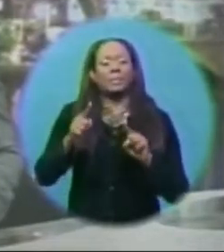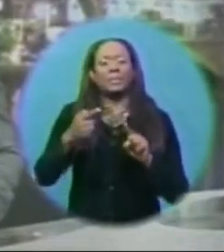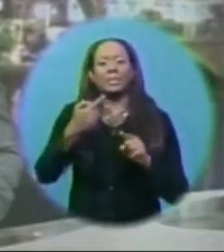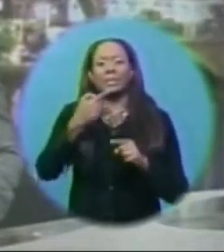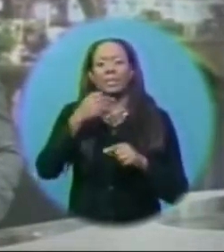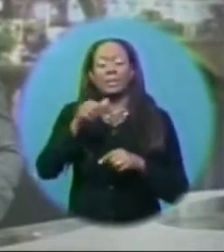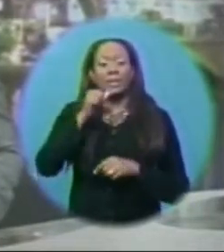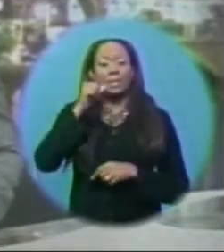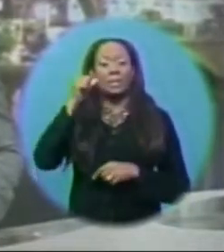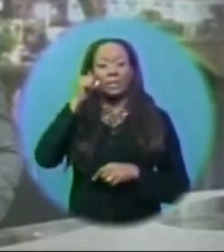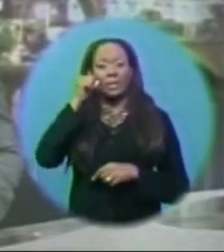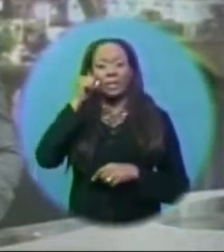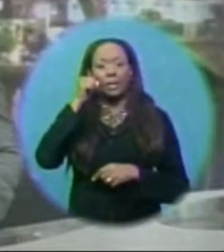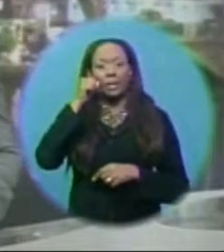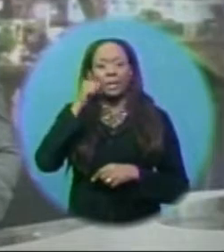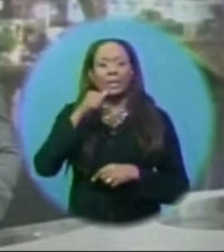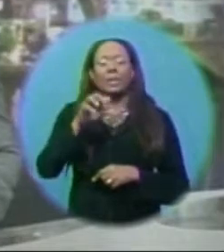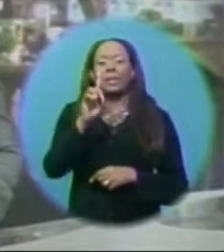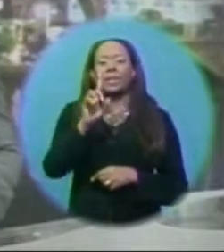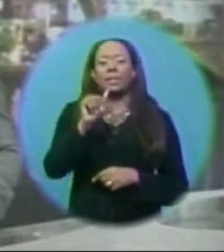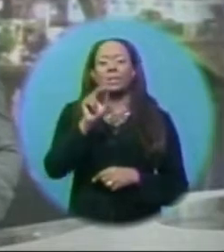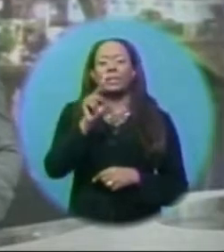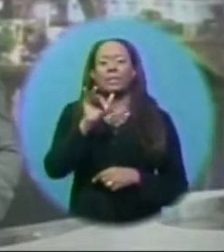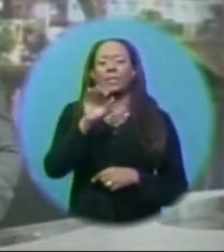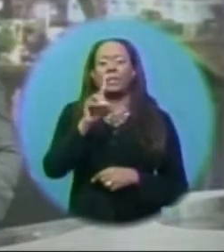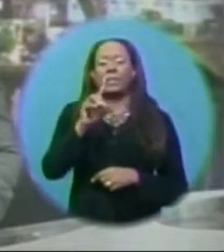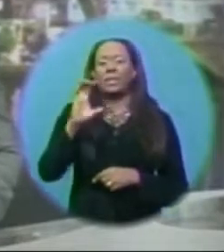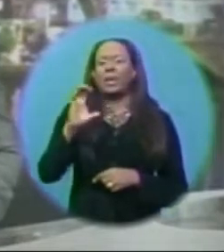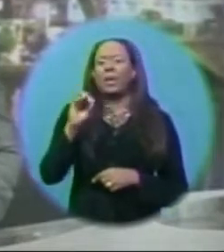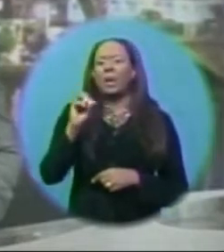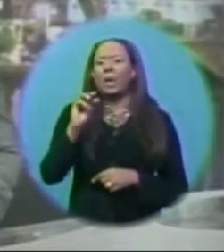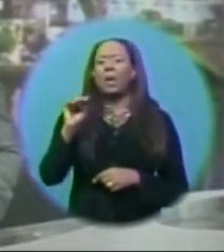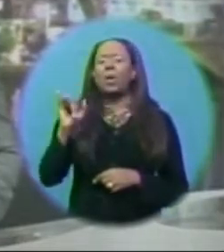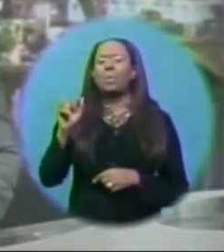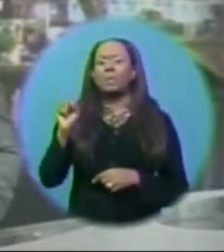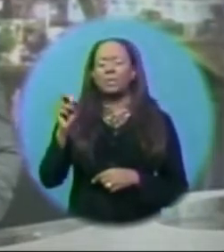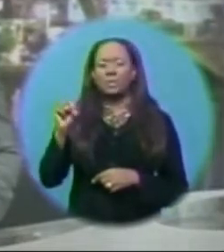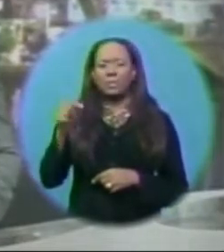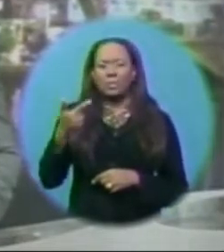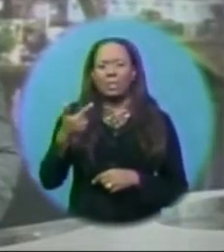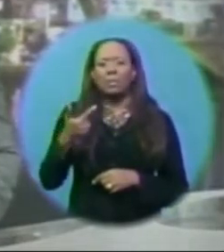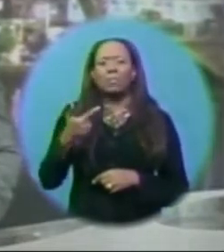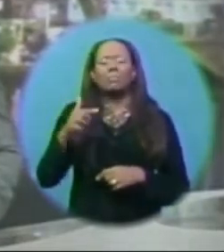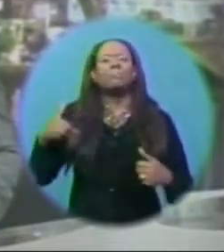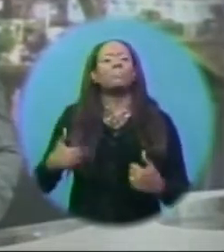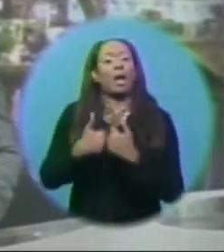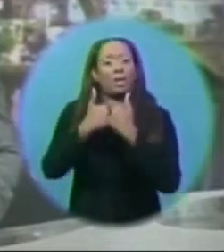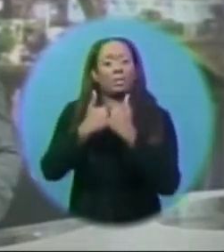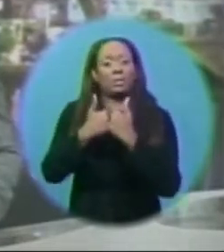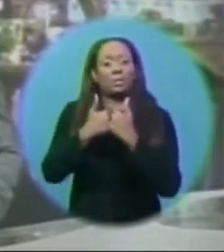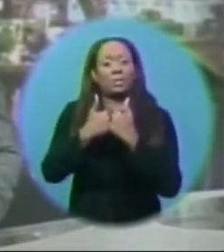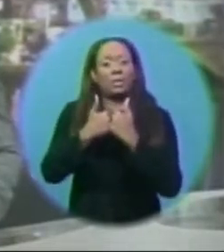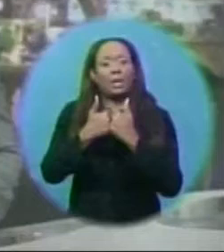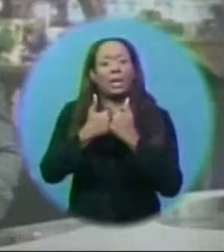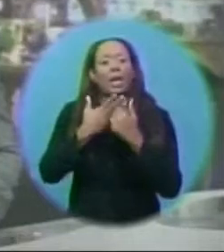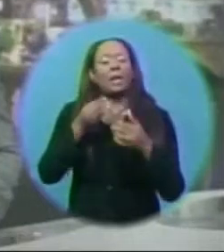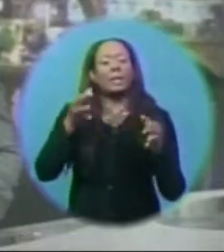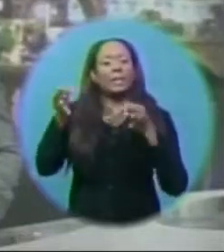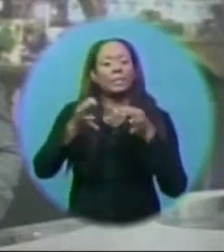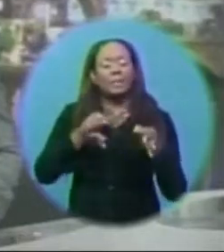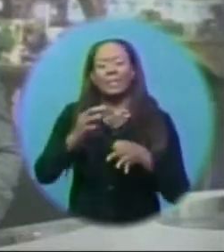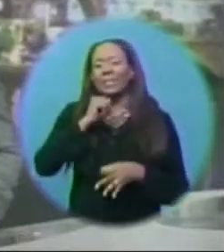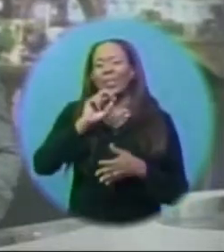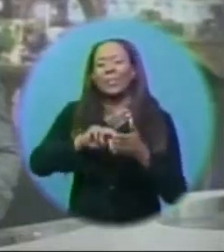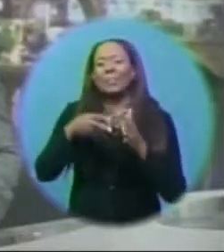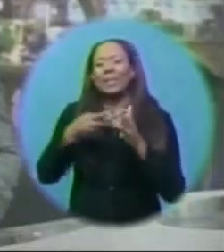David Commissiong challenged the work at Bay Street, one of which affirmed that he does have legal standing in the matter. But Mr. Gill explains that this does not